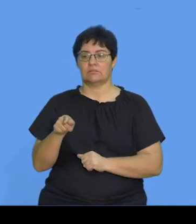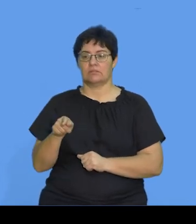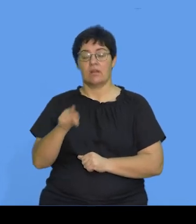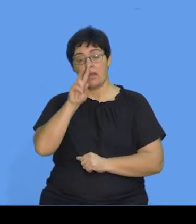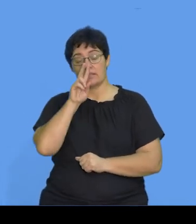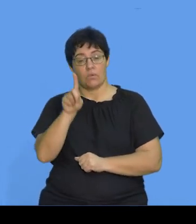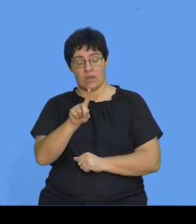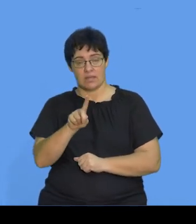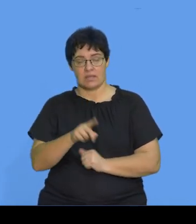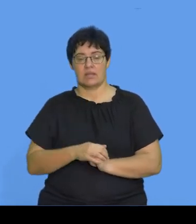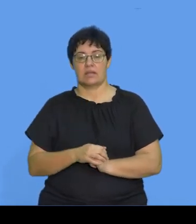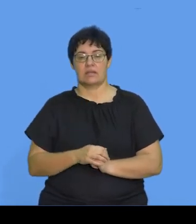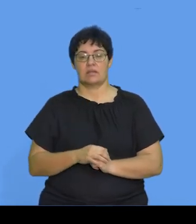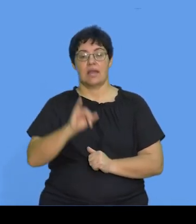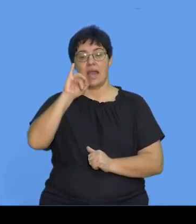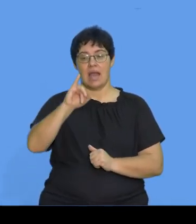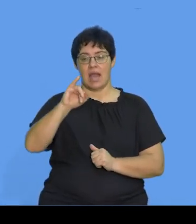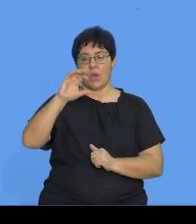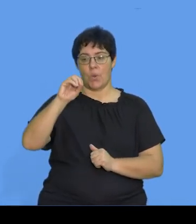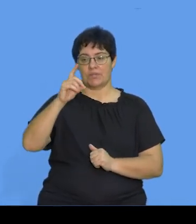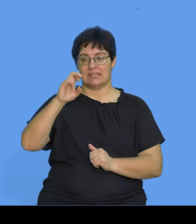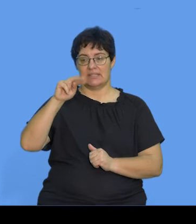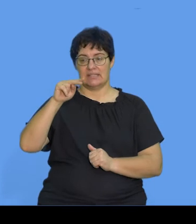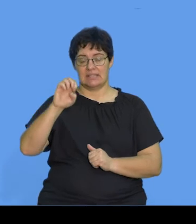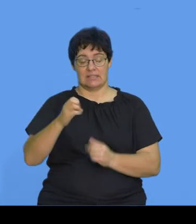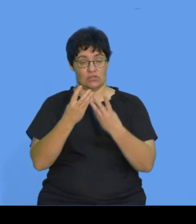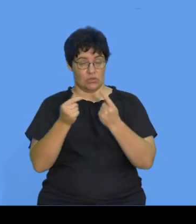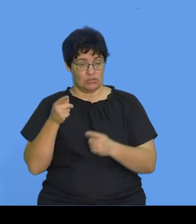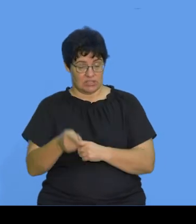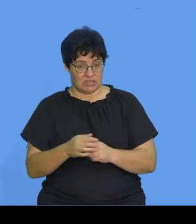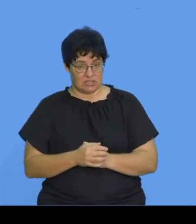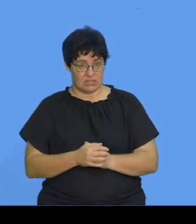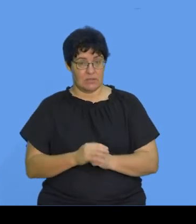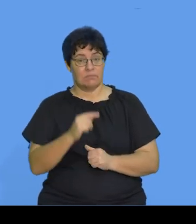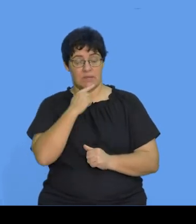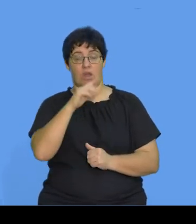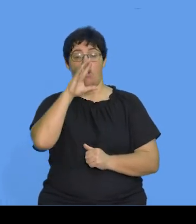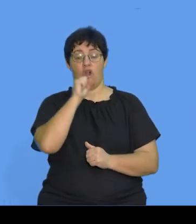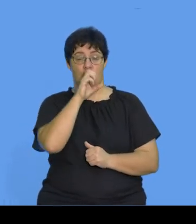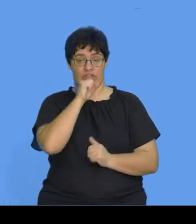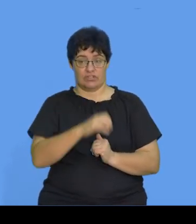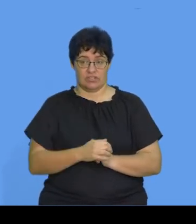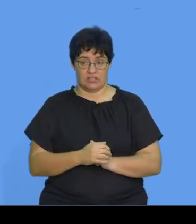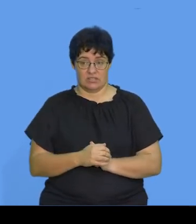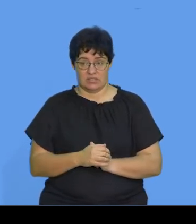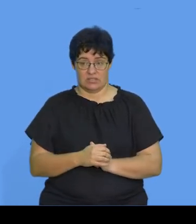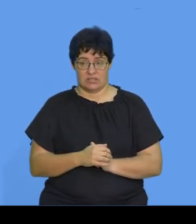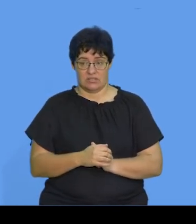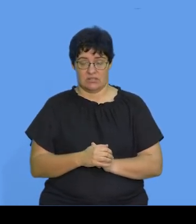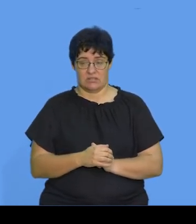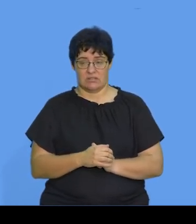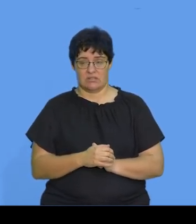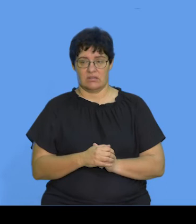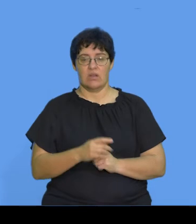are going to see that it says it's iodine solution and that it's orange. And here we